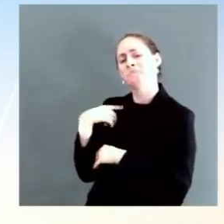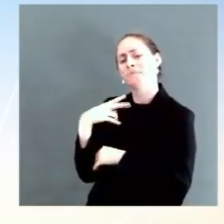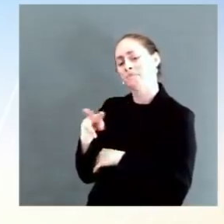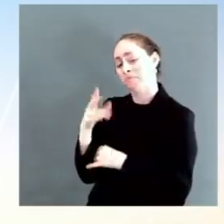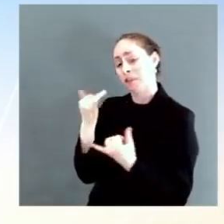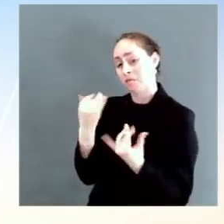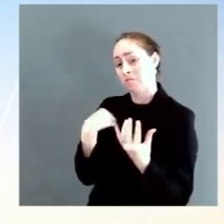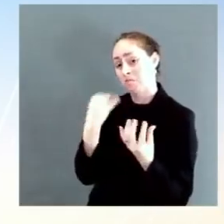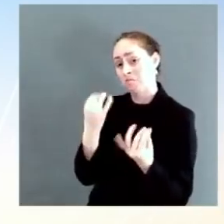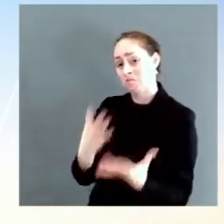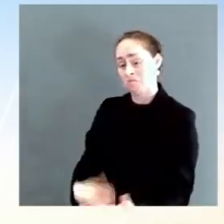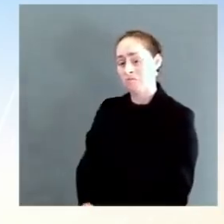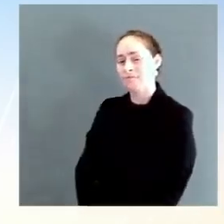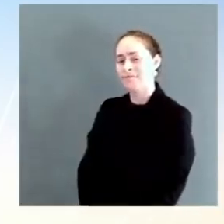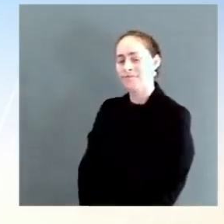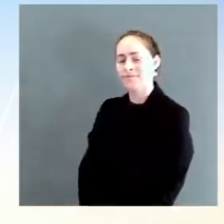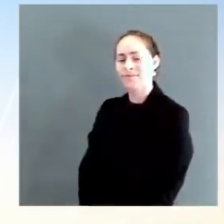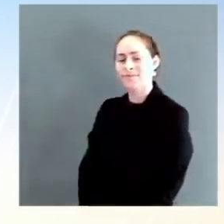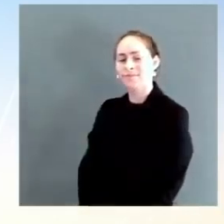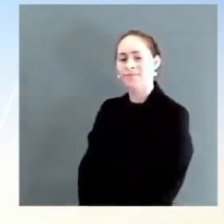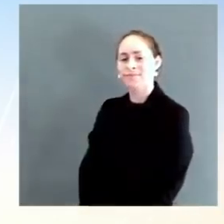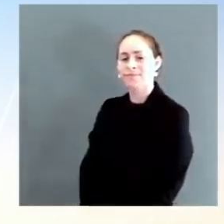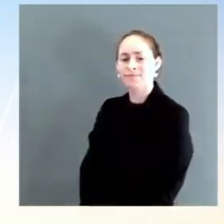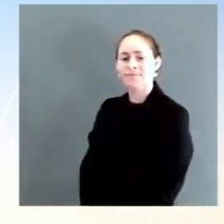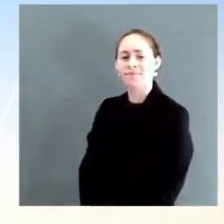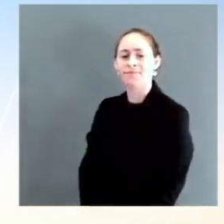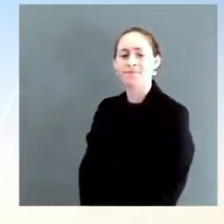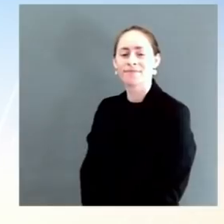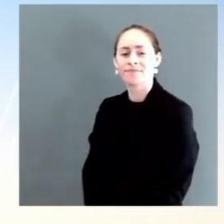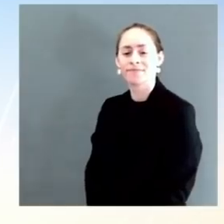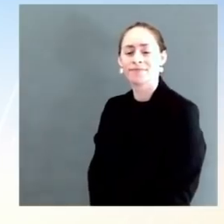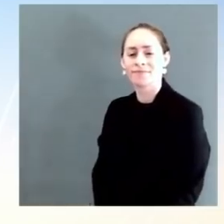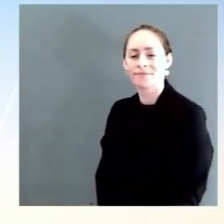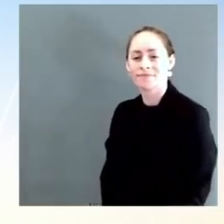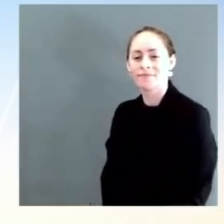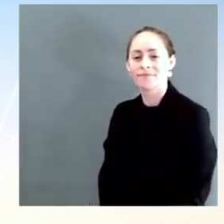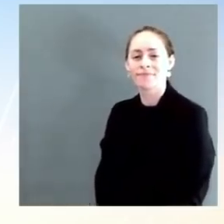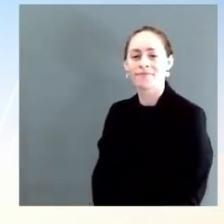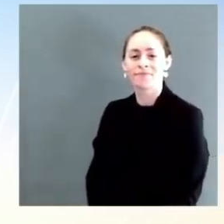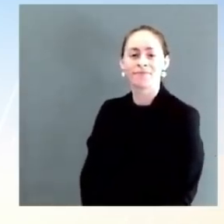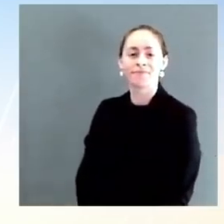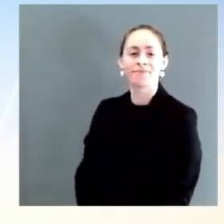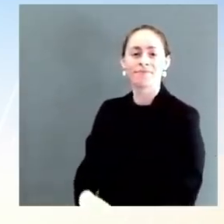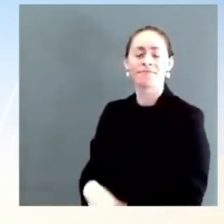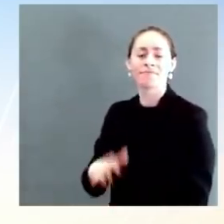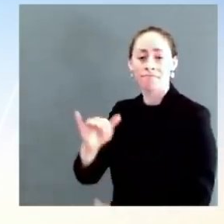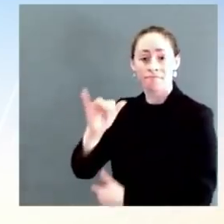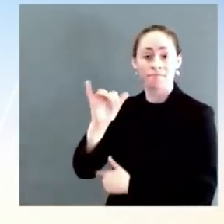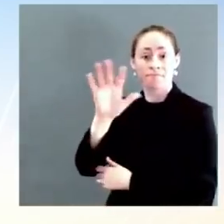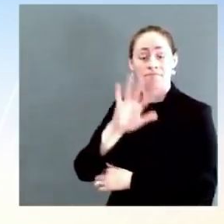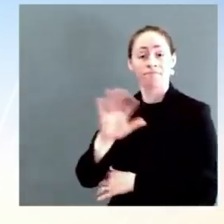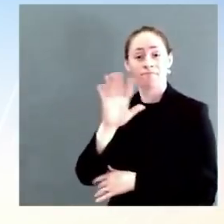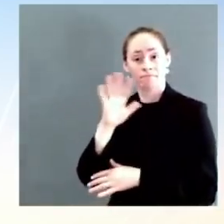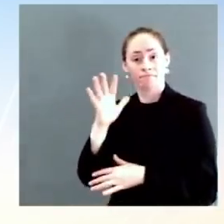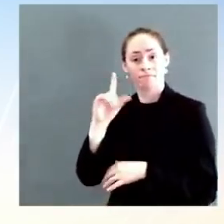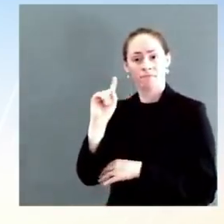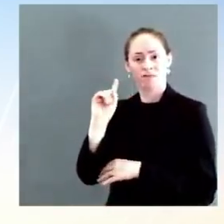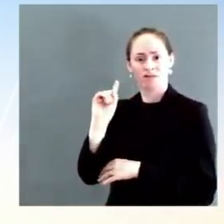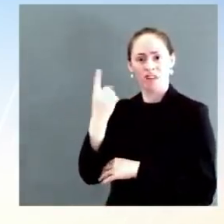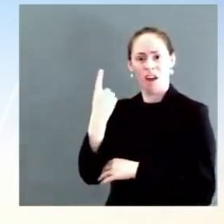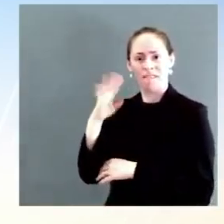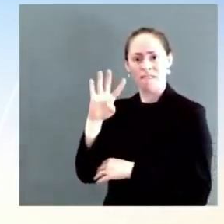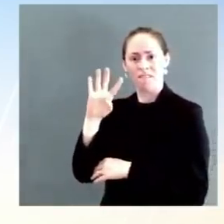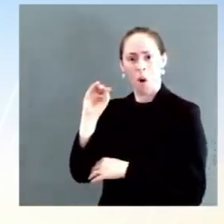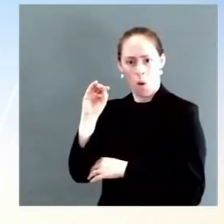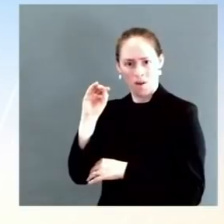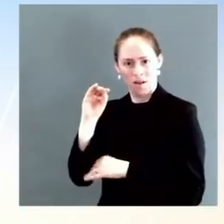$1.40. This is despite the president's calls to companies to reduce that gap. They're clearly not paying attention, and we're wondering what more